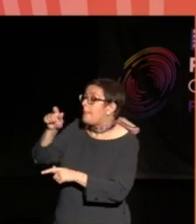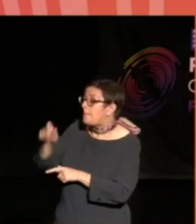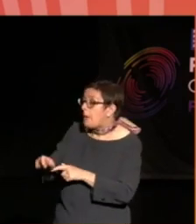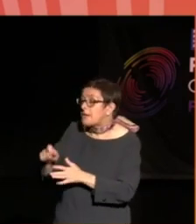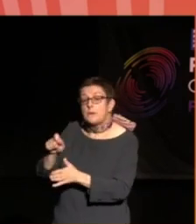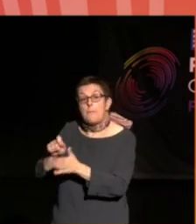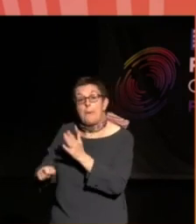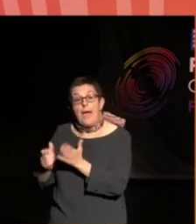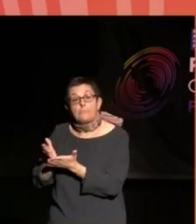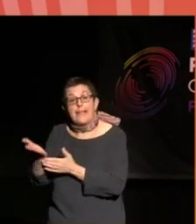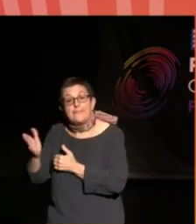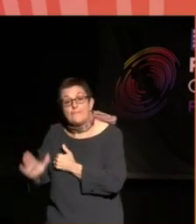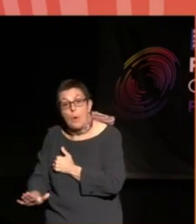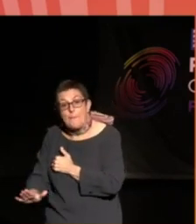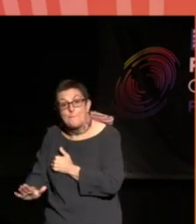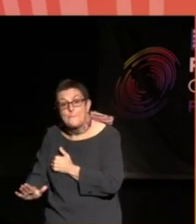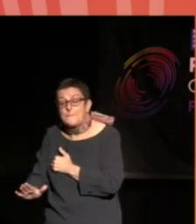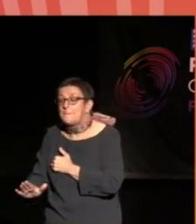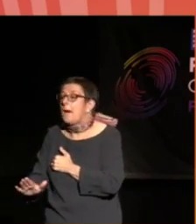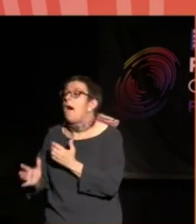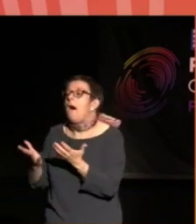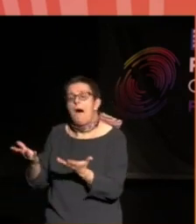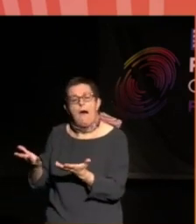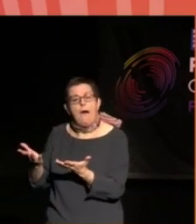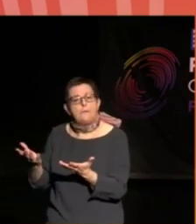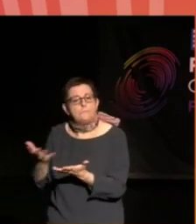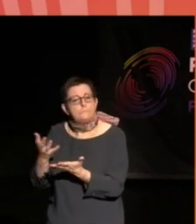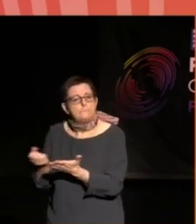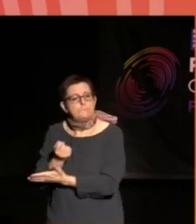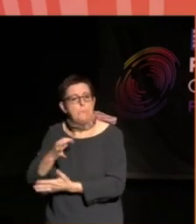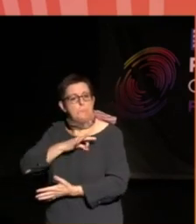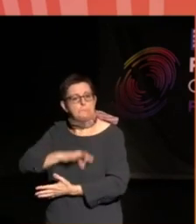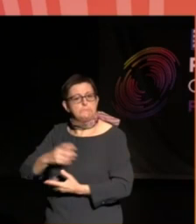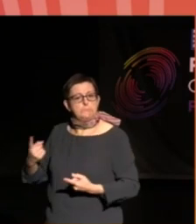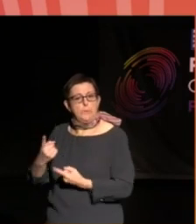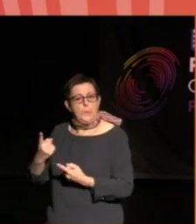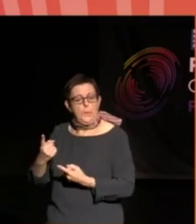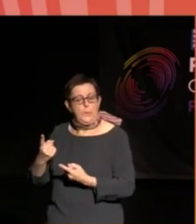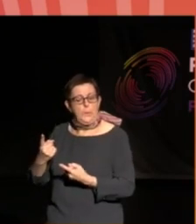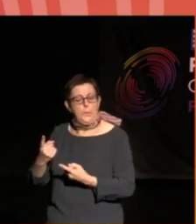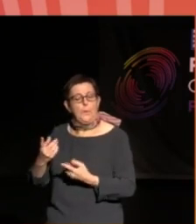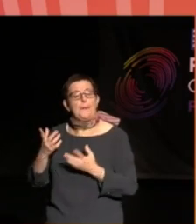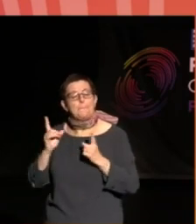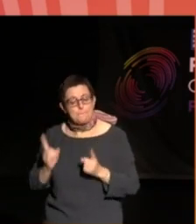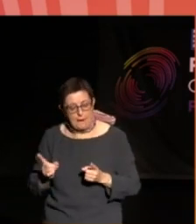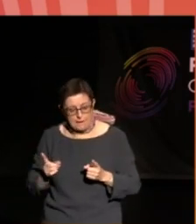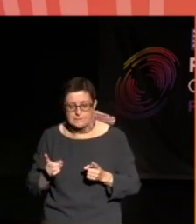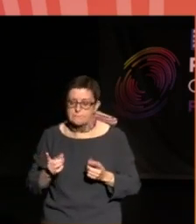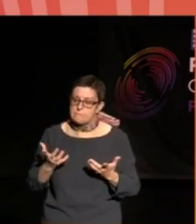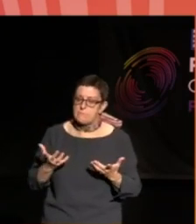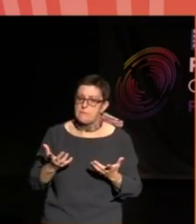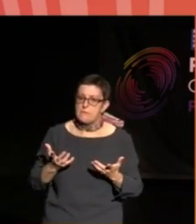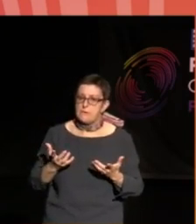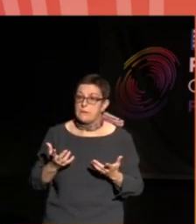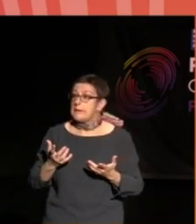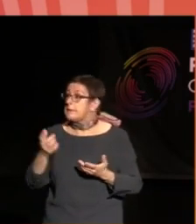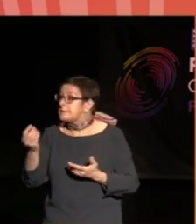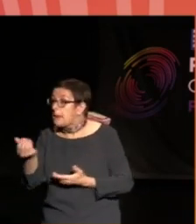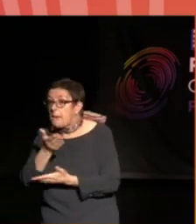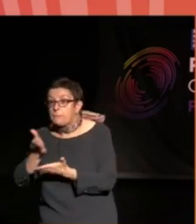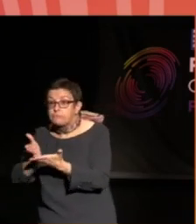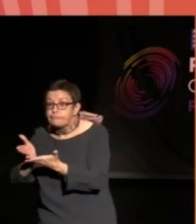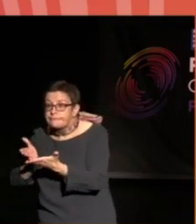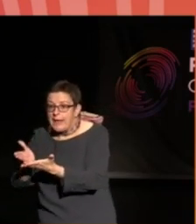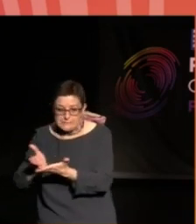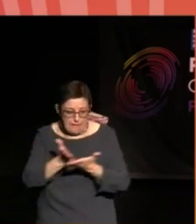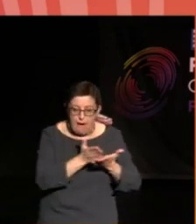of the money that we've spent. But that we have found a circular economy so that we can use some of that surplus bread instead of